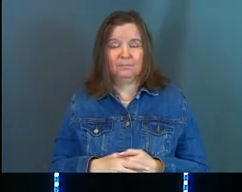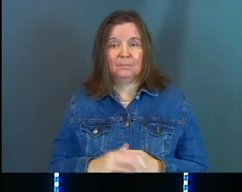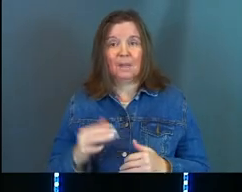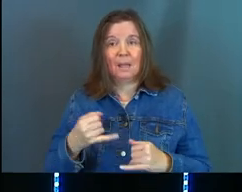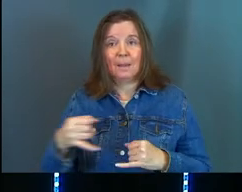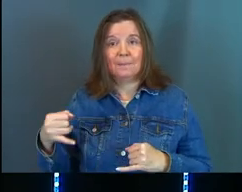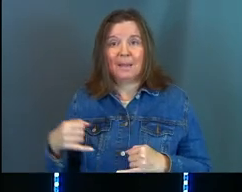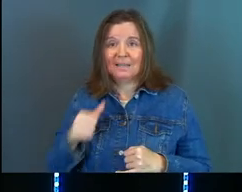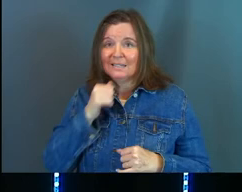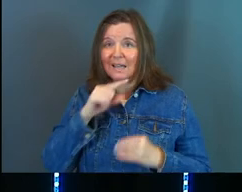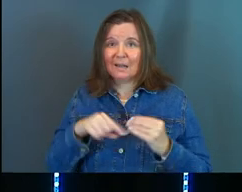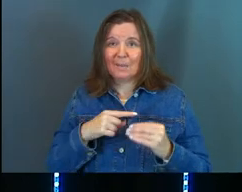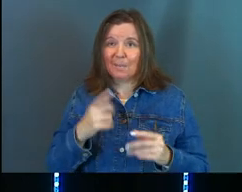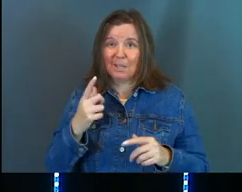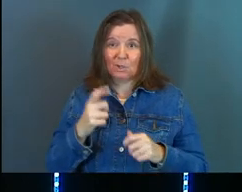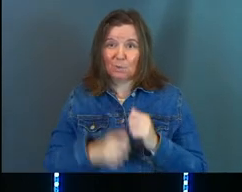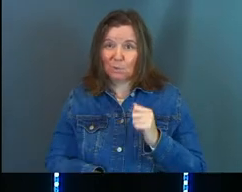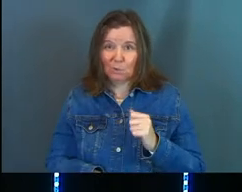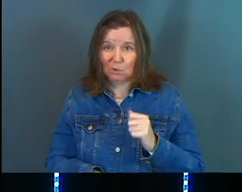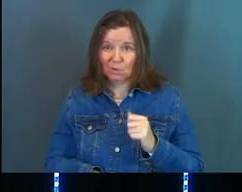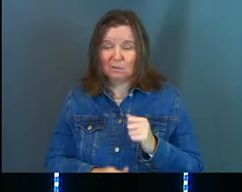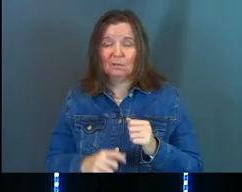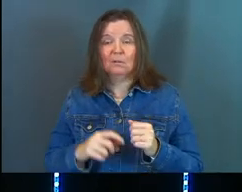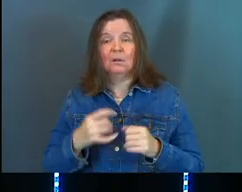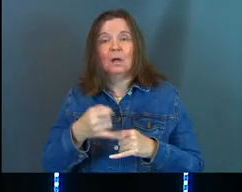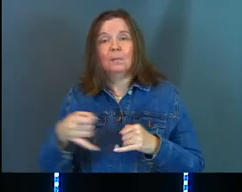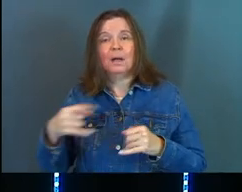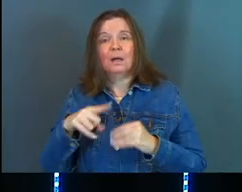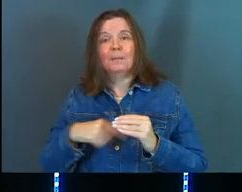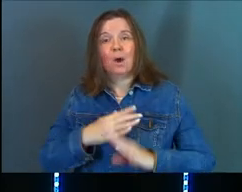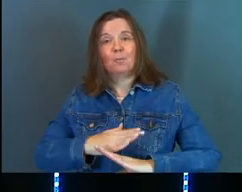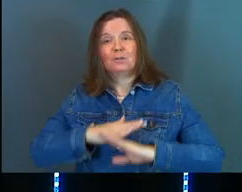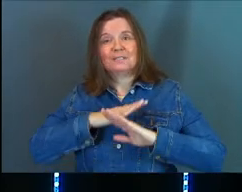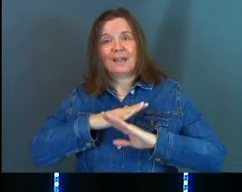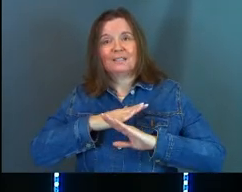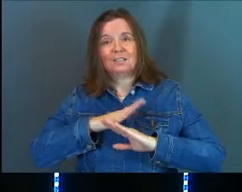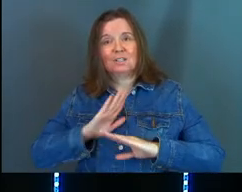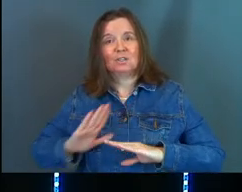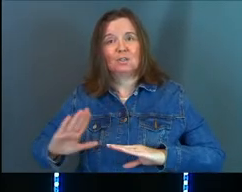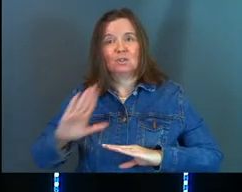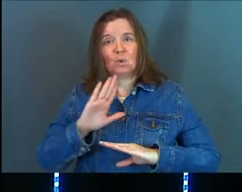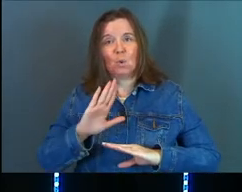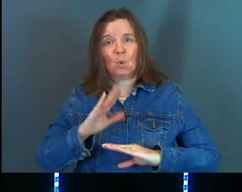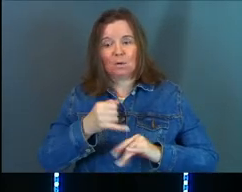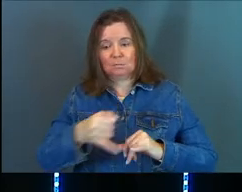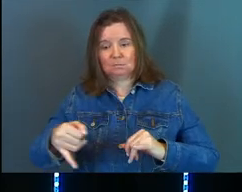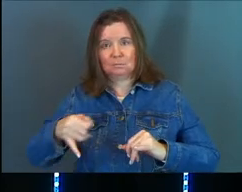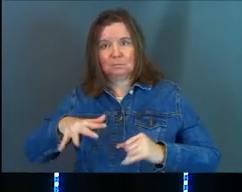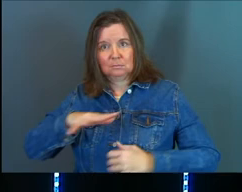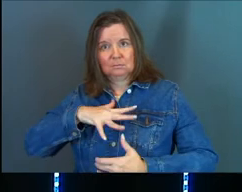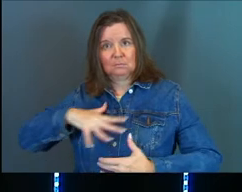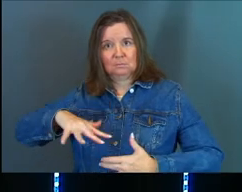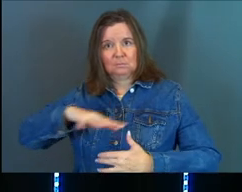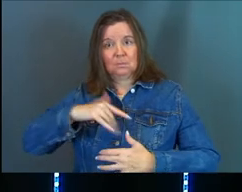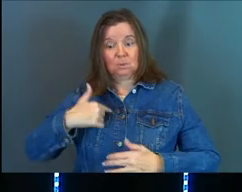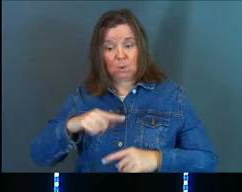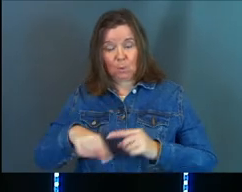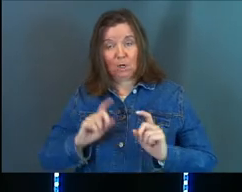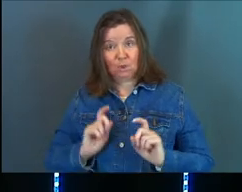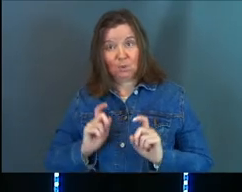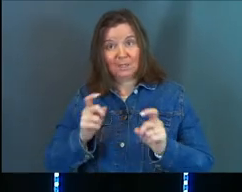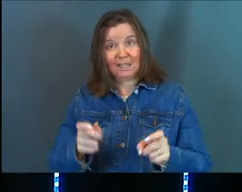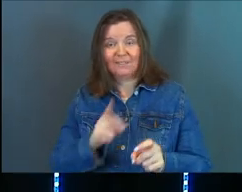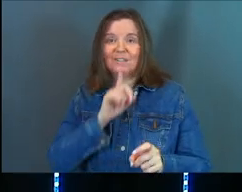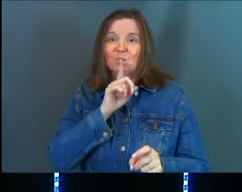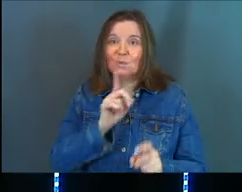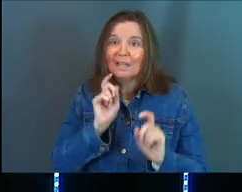See, boundaries isn't about being cruel. Boundaries is about protecting your jurisdiction so that when you give,